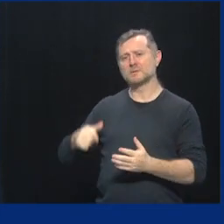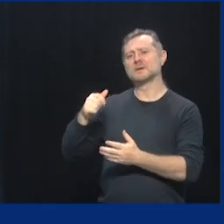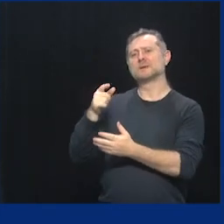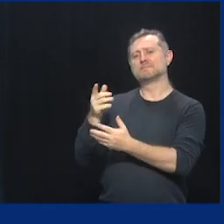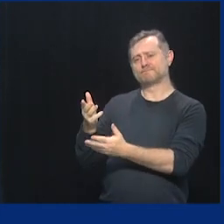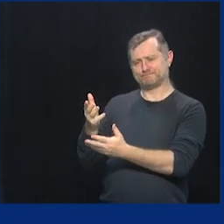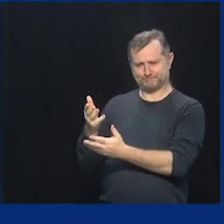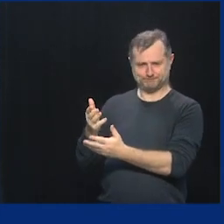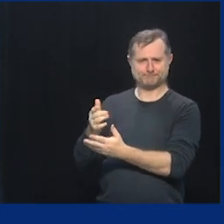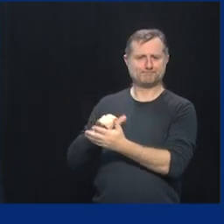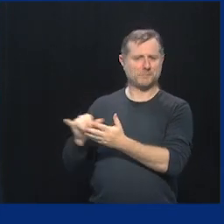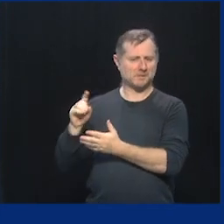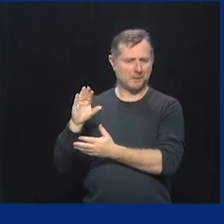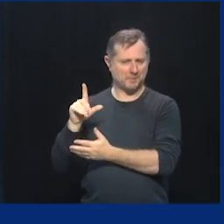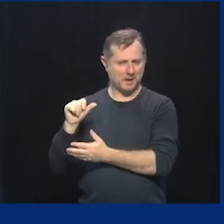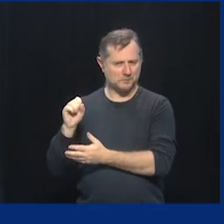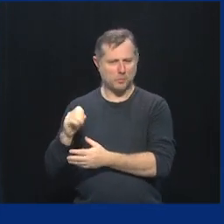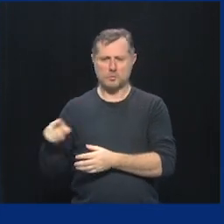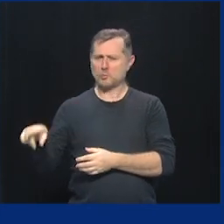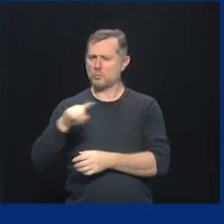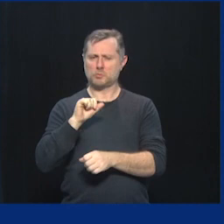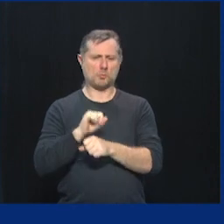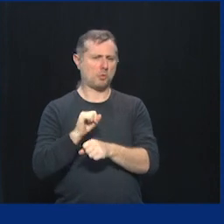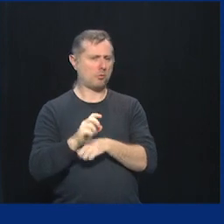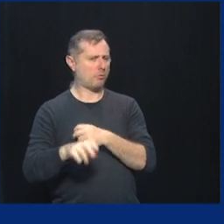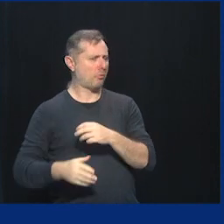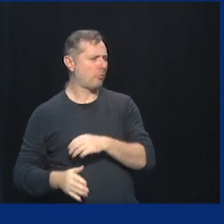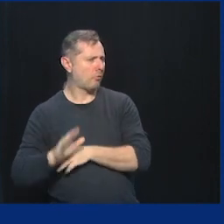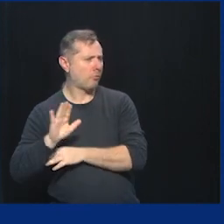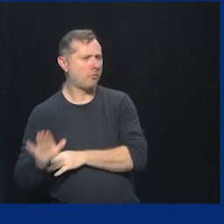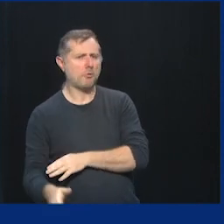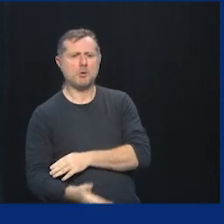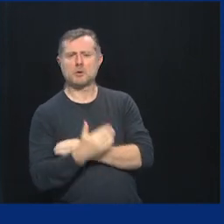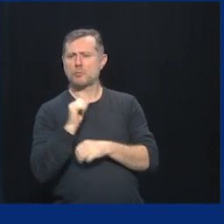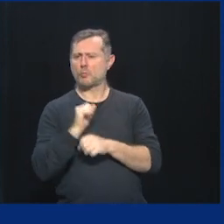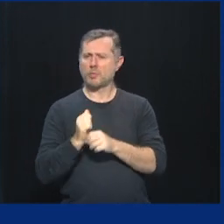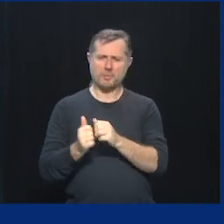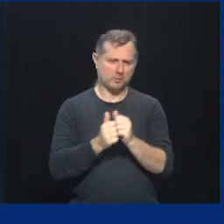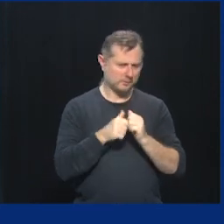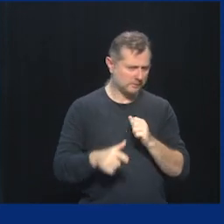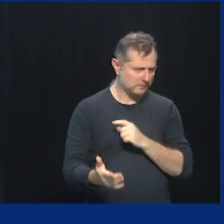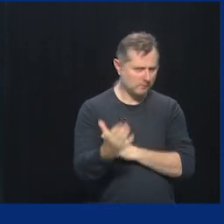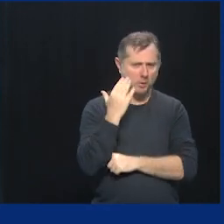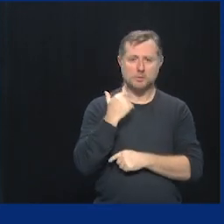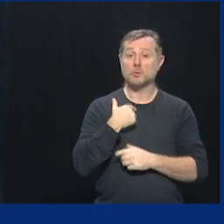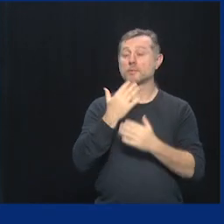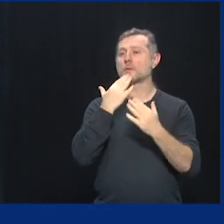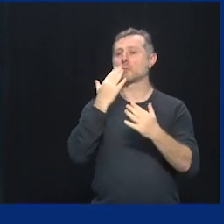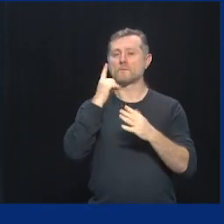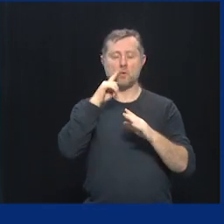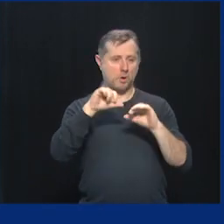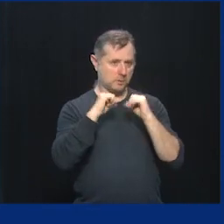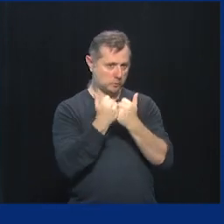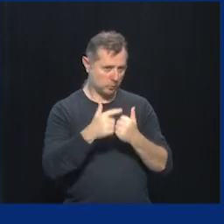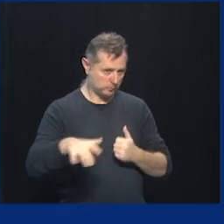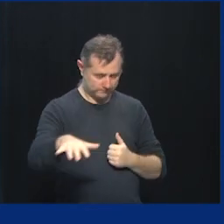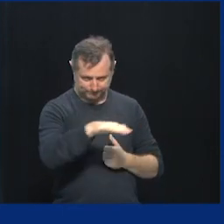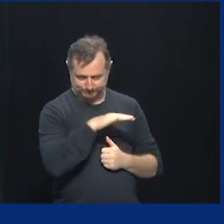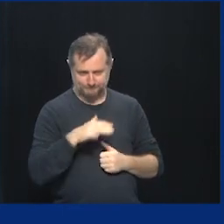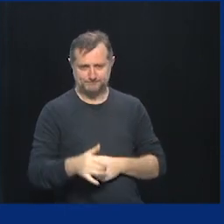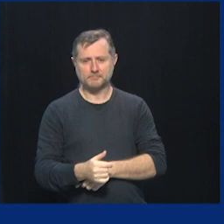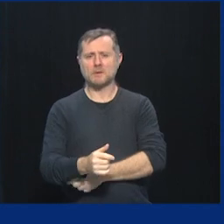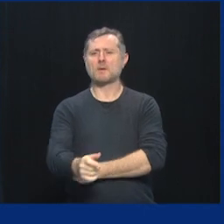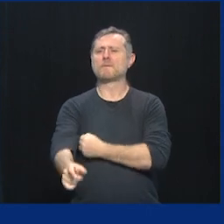early morning hours. I want to thank all of the agencies. First off, let me start by saying that we mourn,